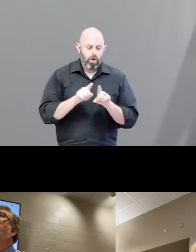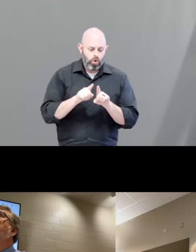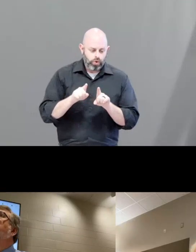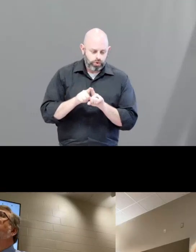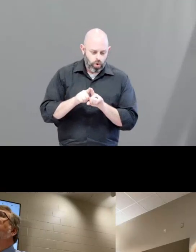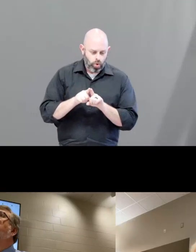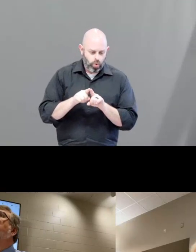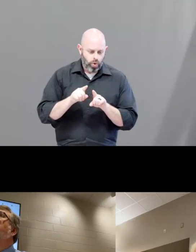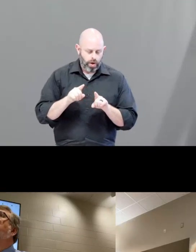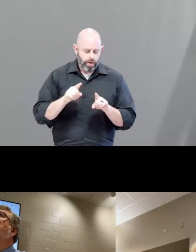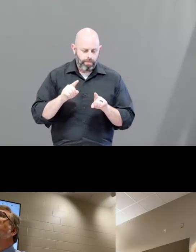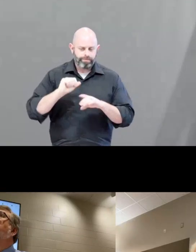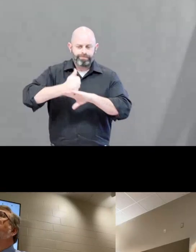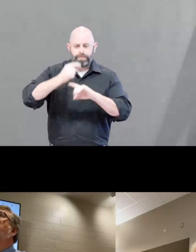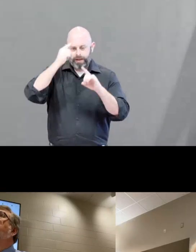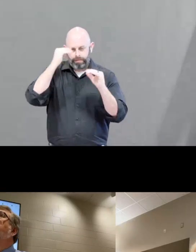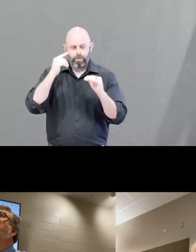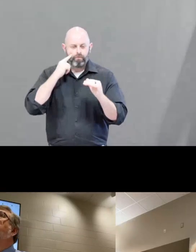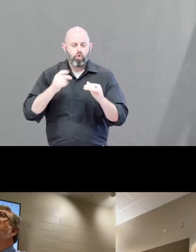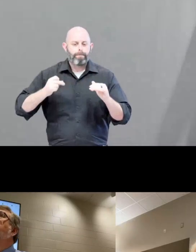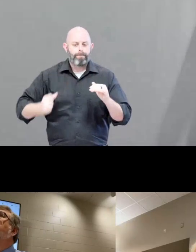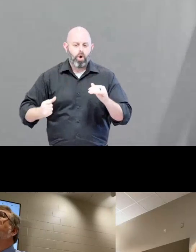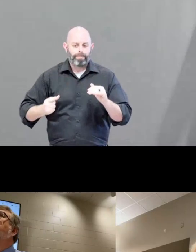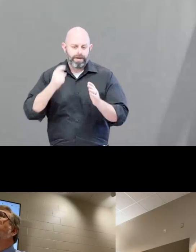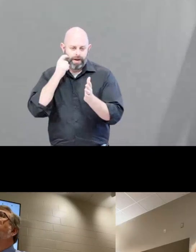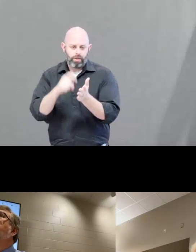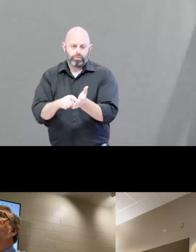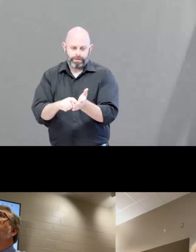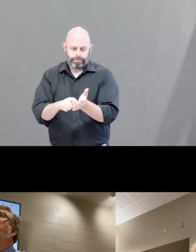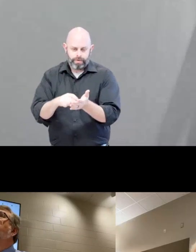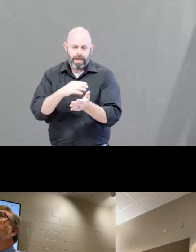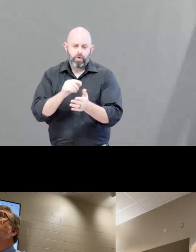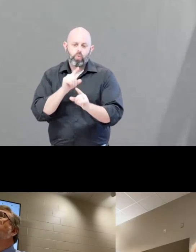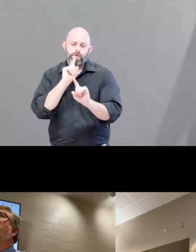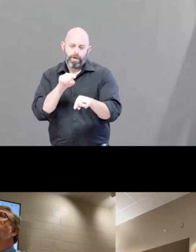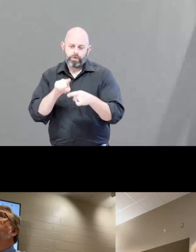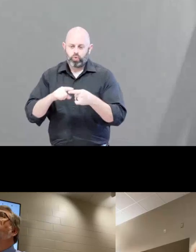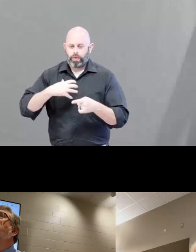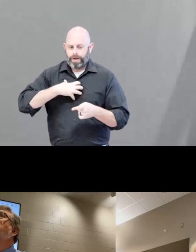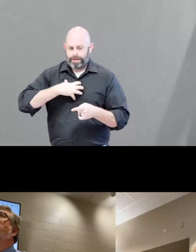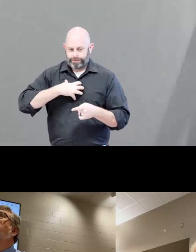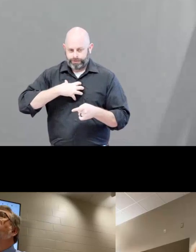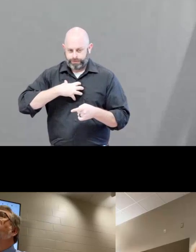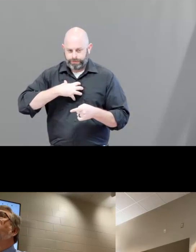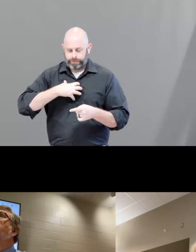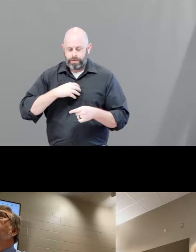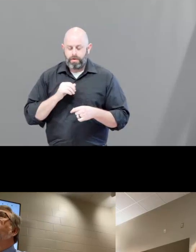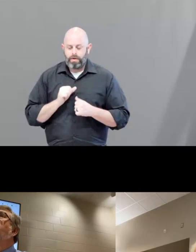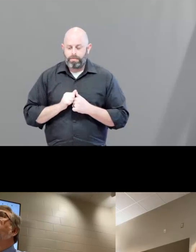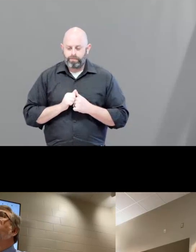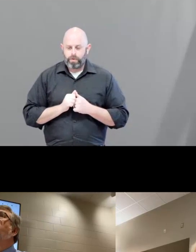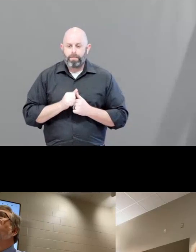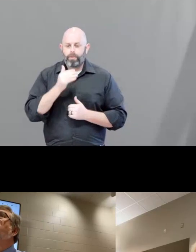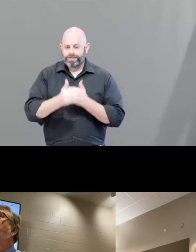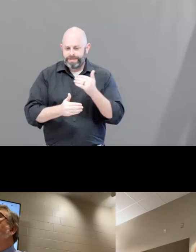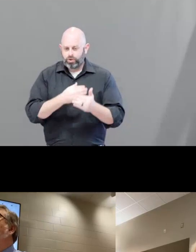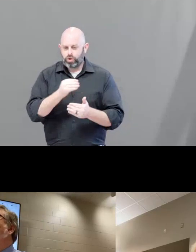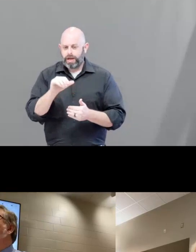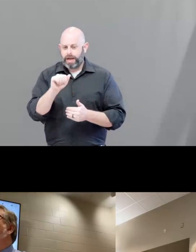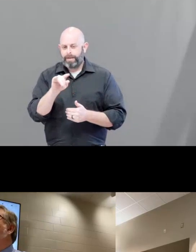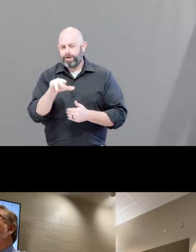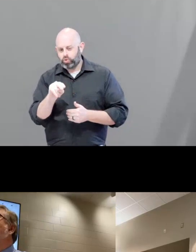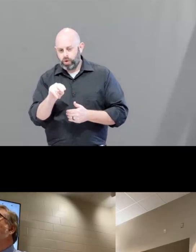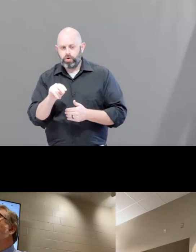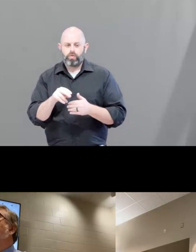also has expectations for prompt acknowledgement and response to complaints. Procedure and administrative review